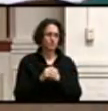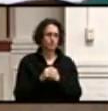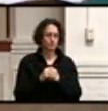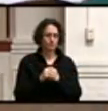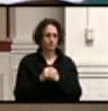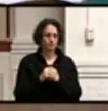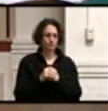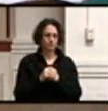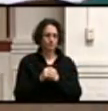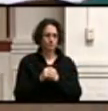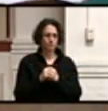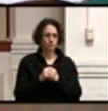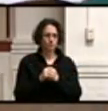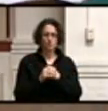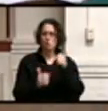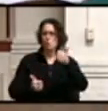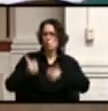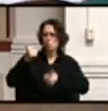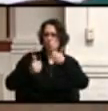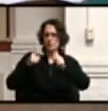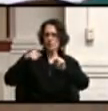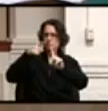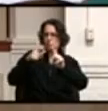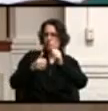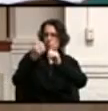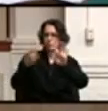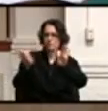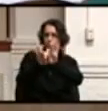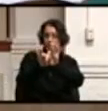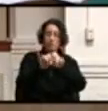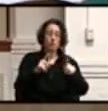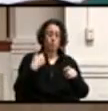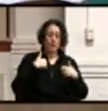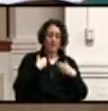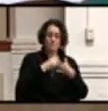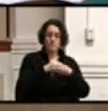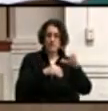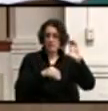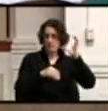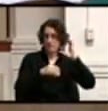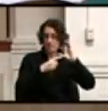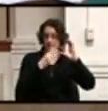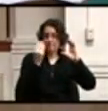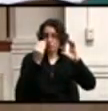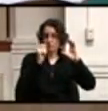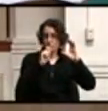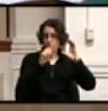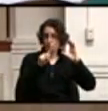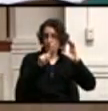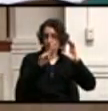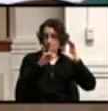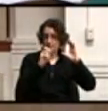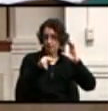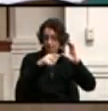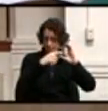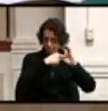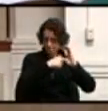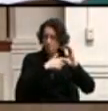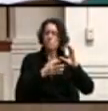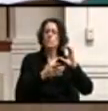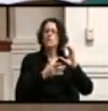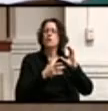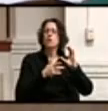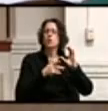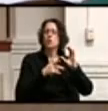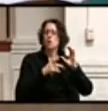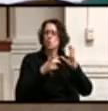value, as in, you know, what can we accomplish with $14.1 million? Or should we be working towards how do